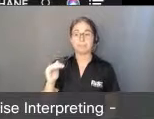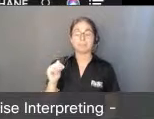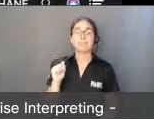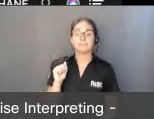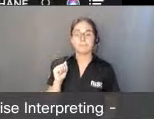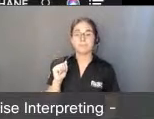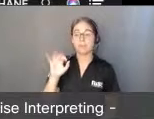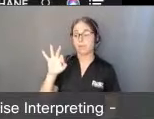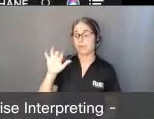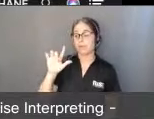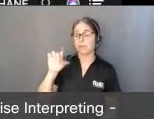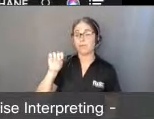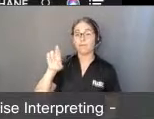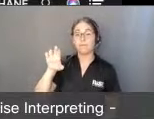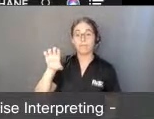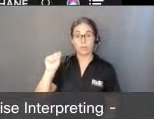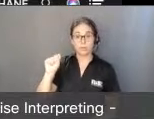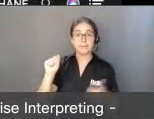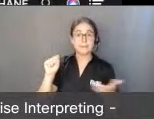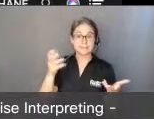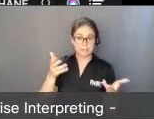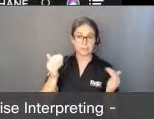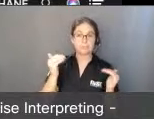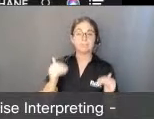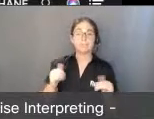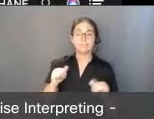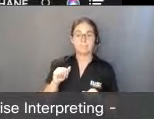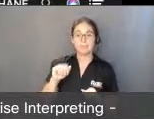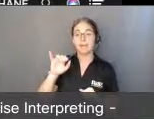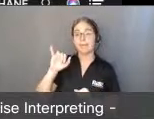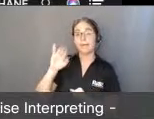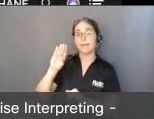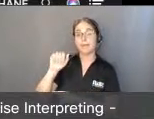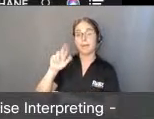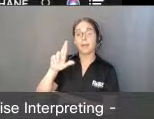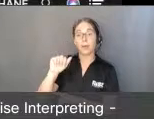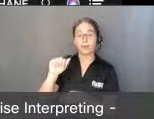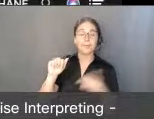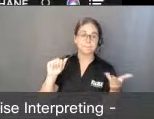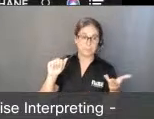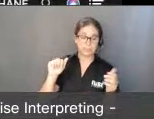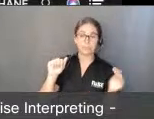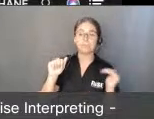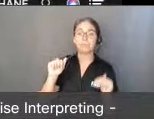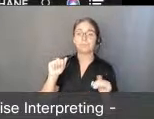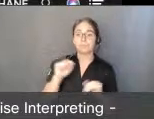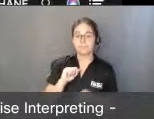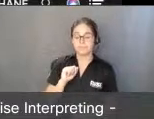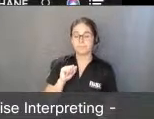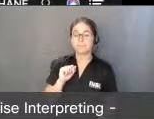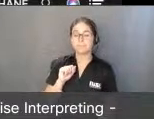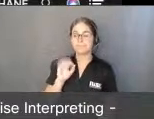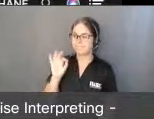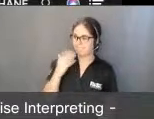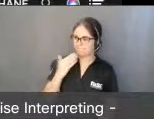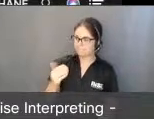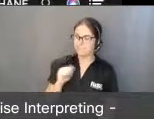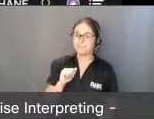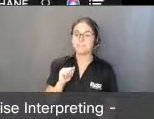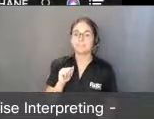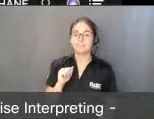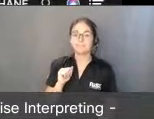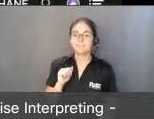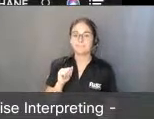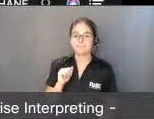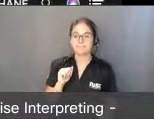Board Member Flores? Here. Member Ibarra? Here. Thank you. Thank